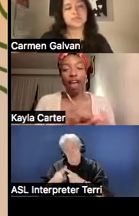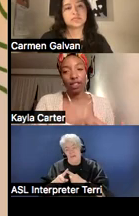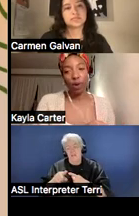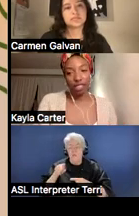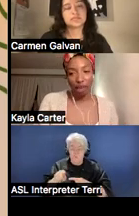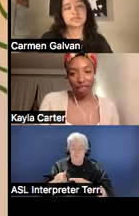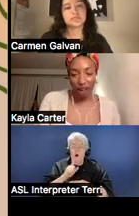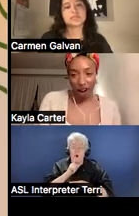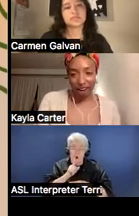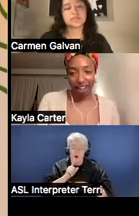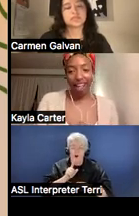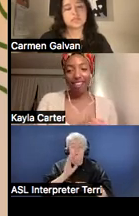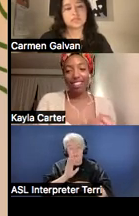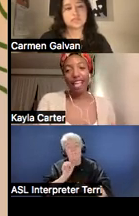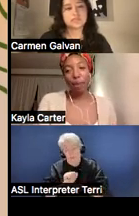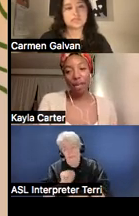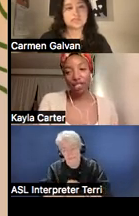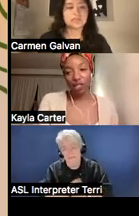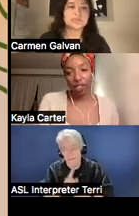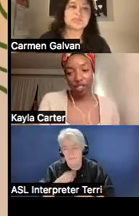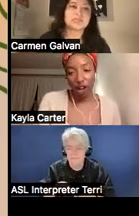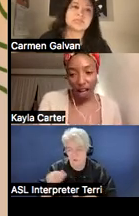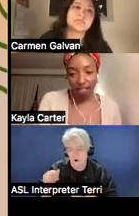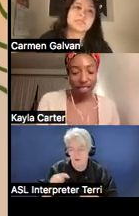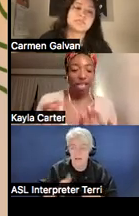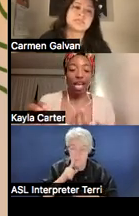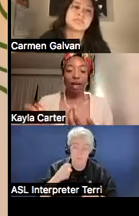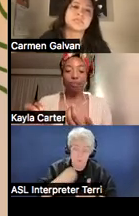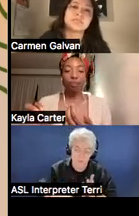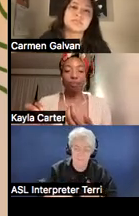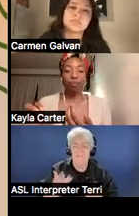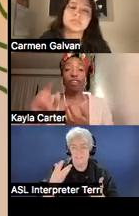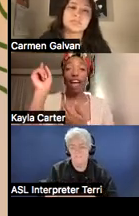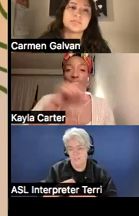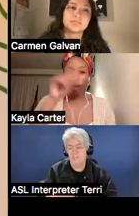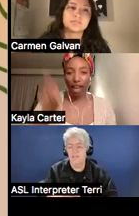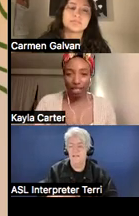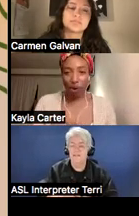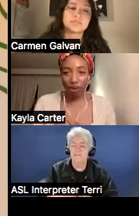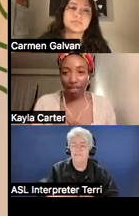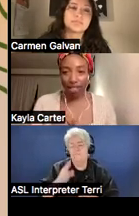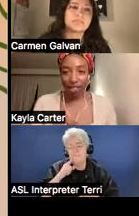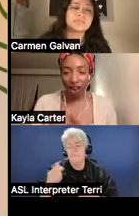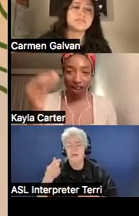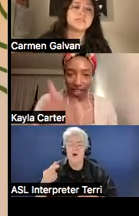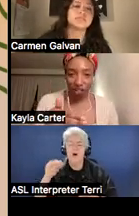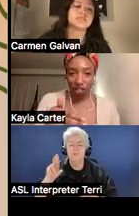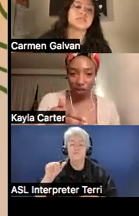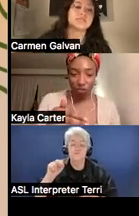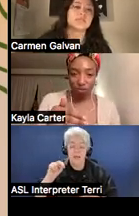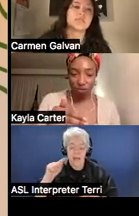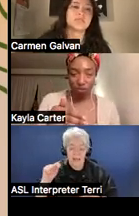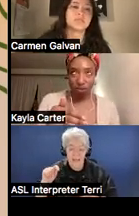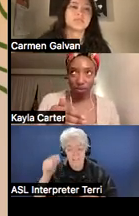in fact going to make the art, and this is how much it's going to cost. The fact that granting processes are